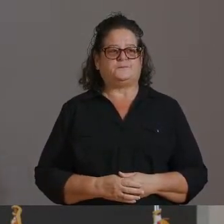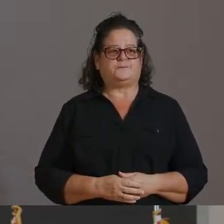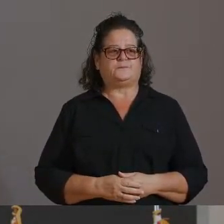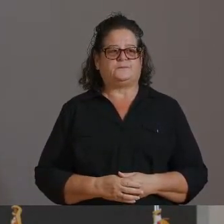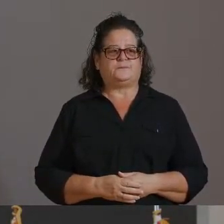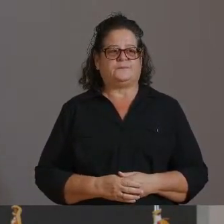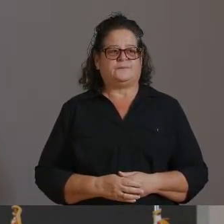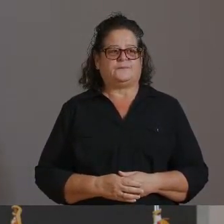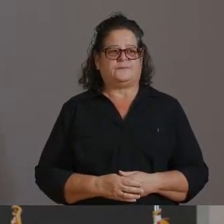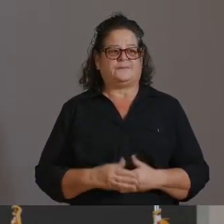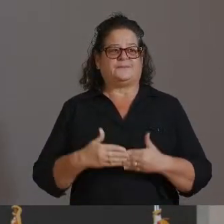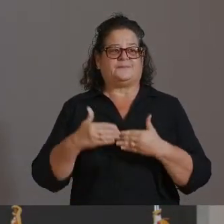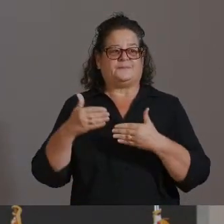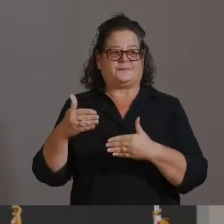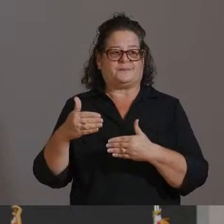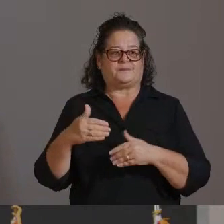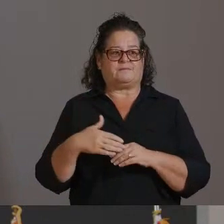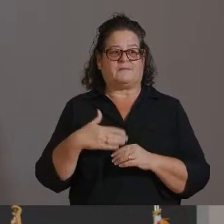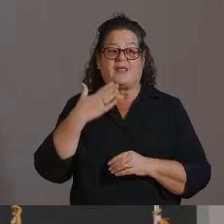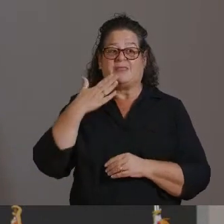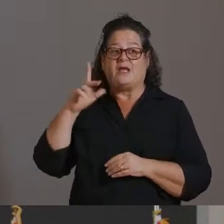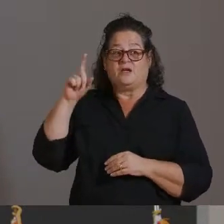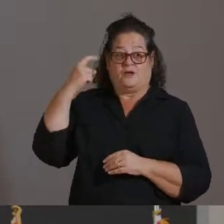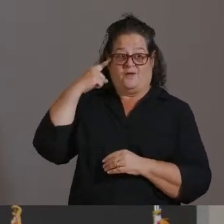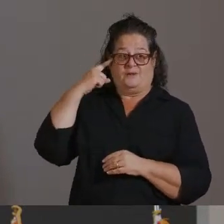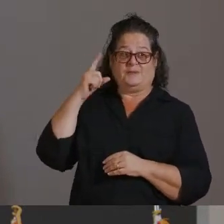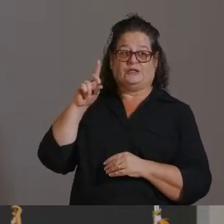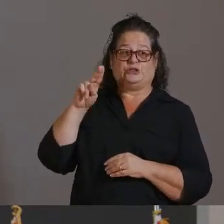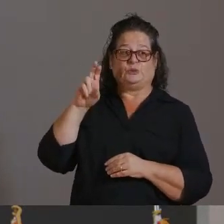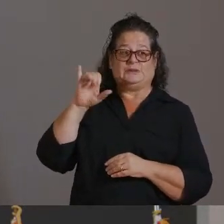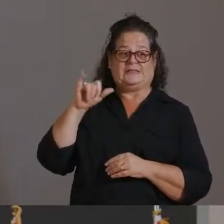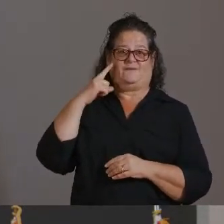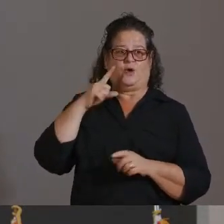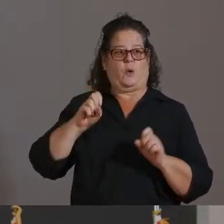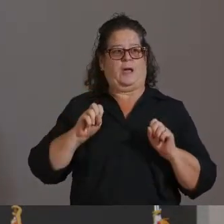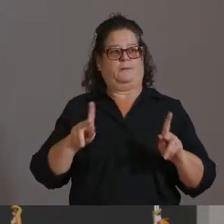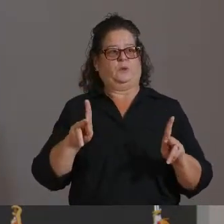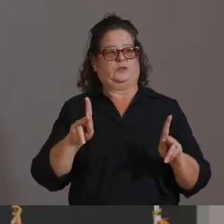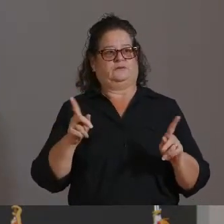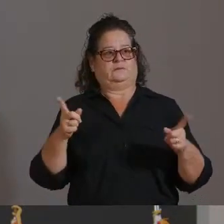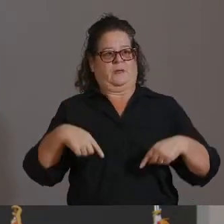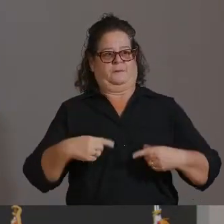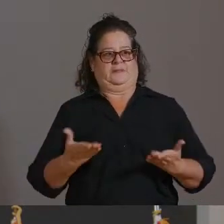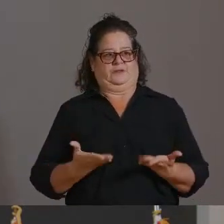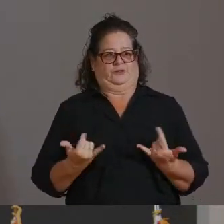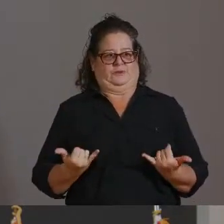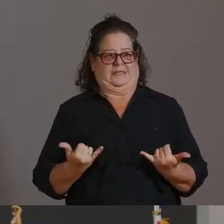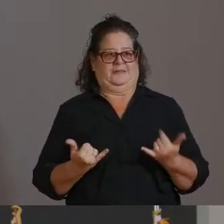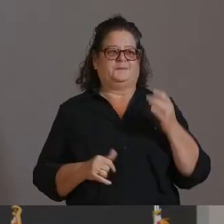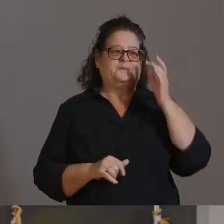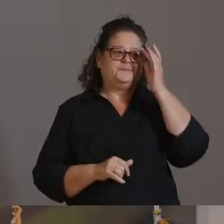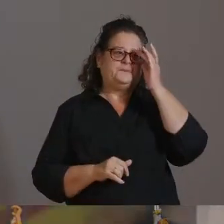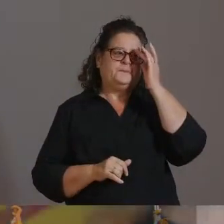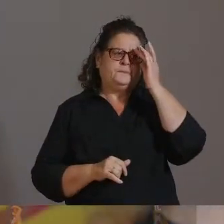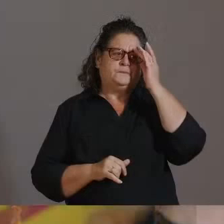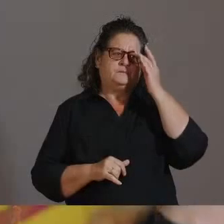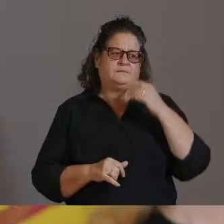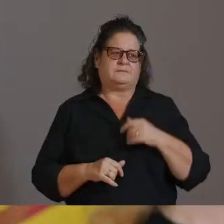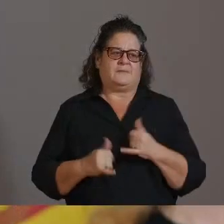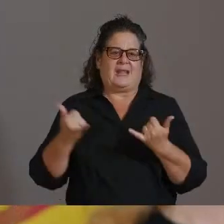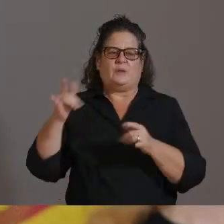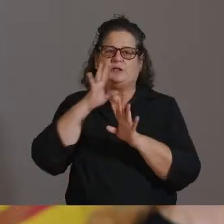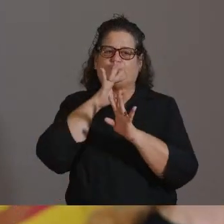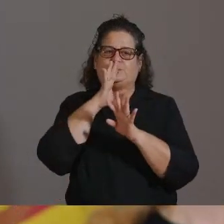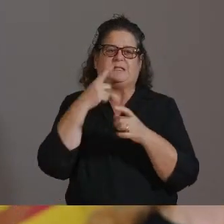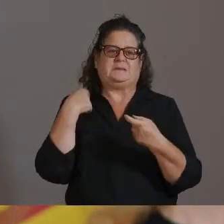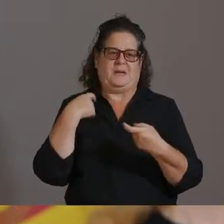Thank you, Governor Ducey, for the opportunity to attend here and to the leadership present. Muchas gracias, Gobernador Ducey,